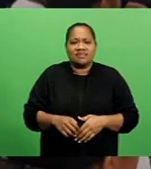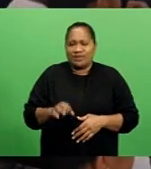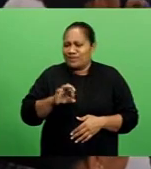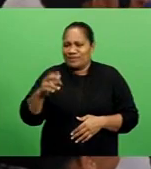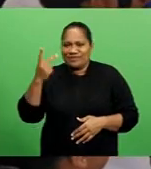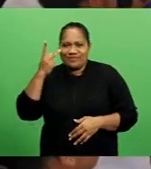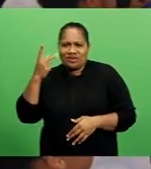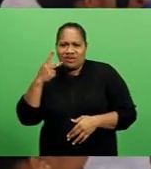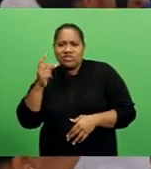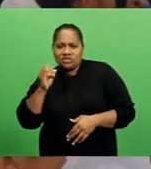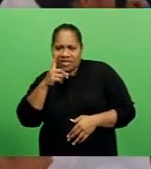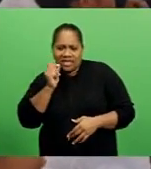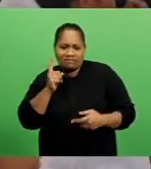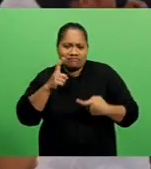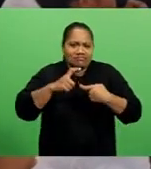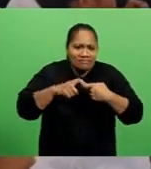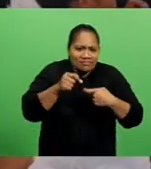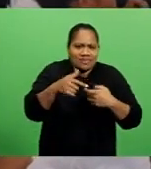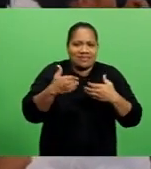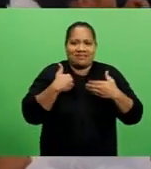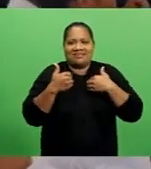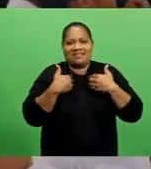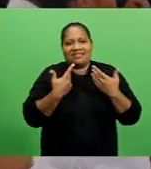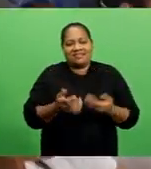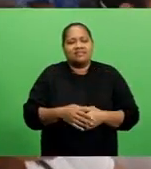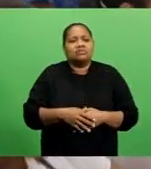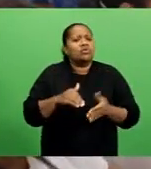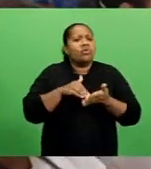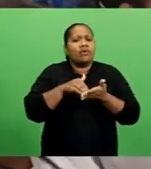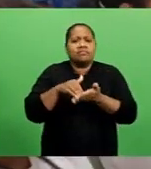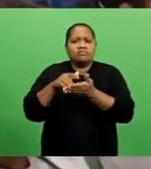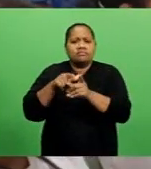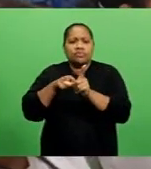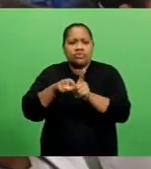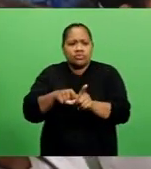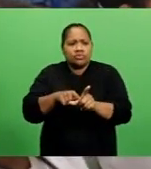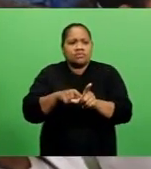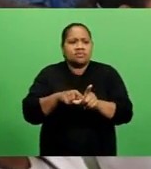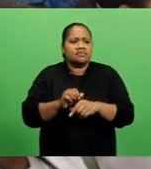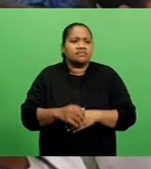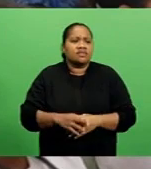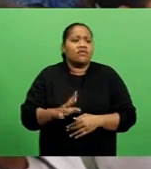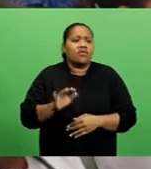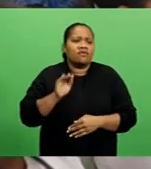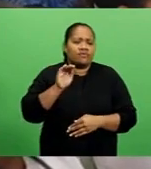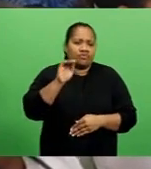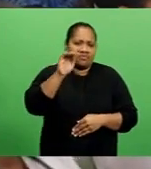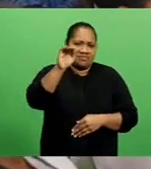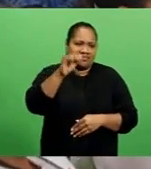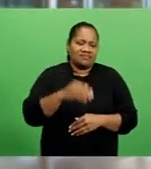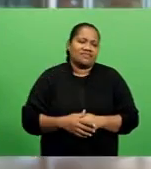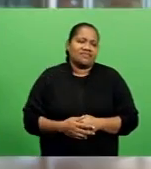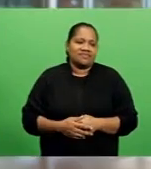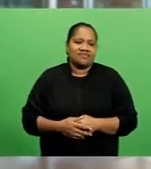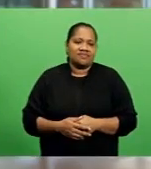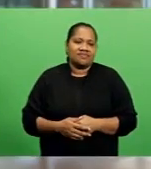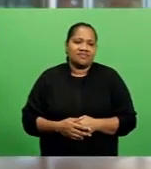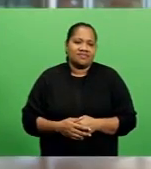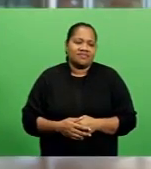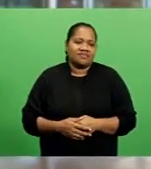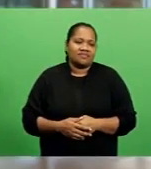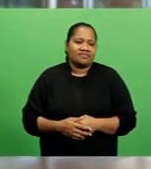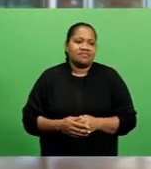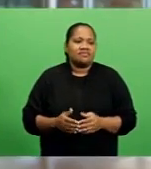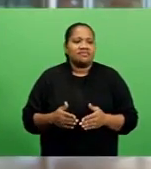will continue to offer such initiatives to help youth build and fortify bridges for their future vocations. Usually they just know